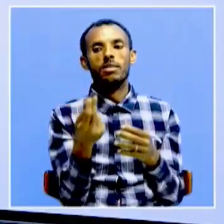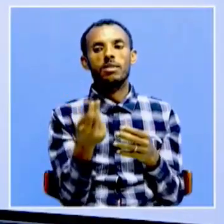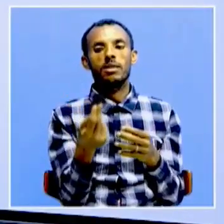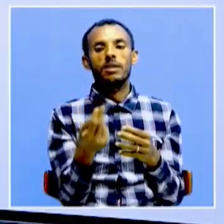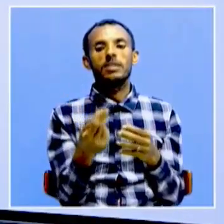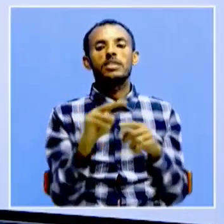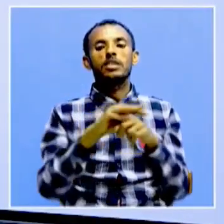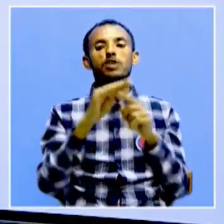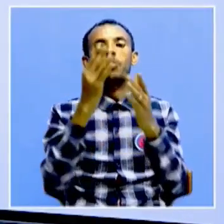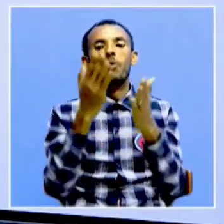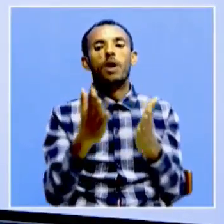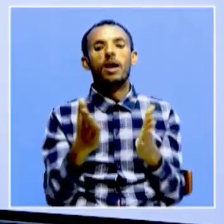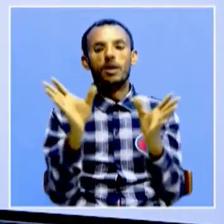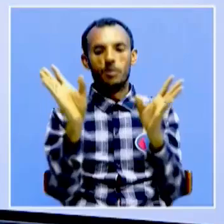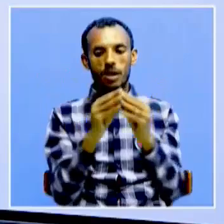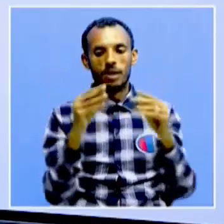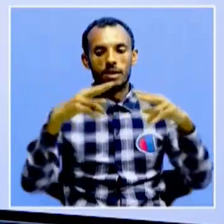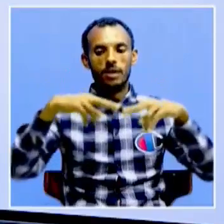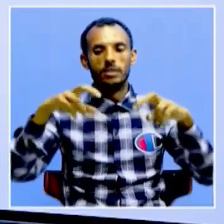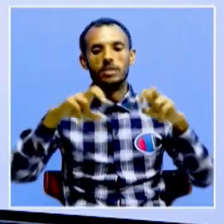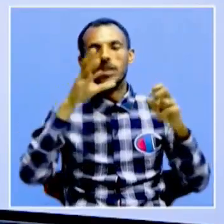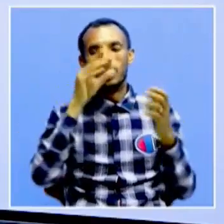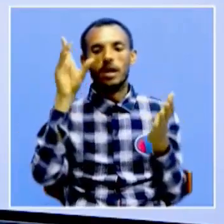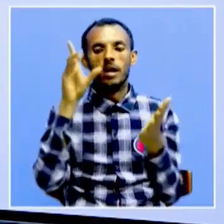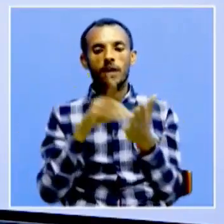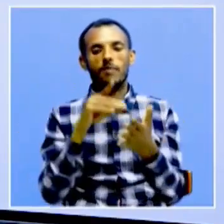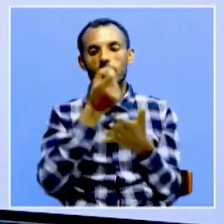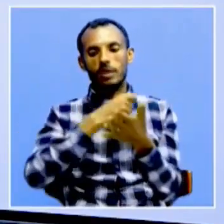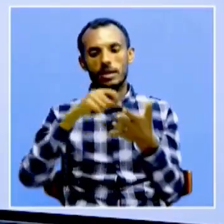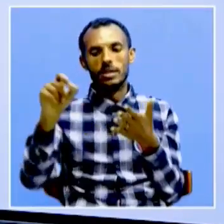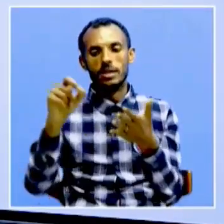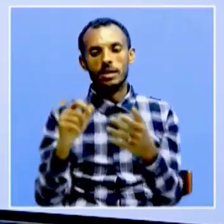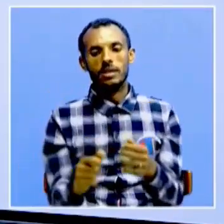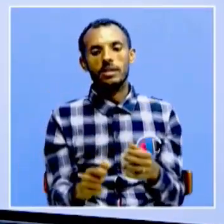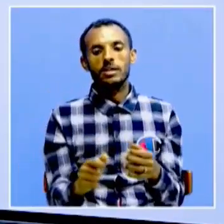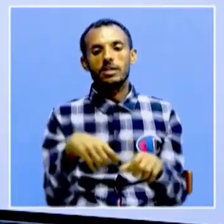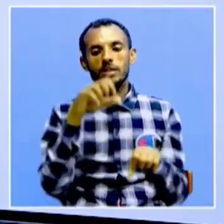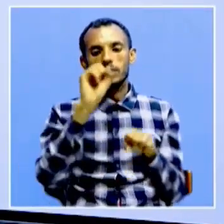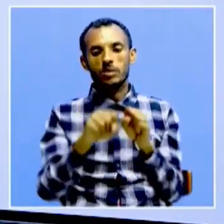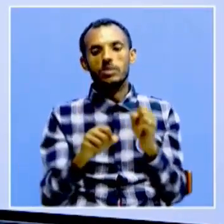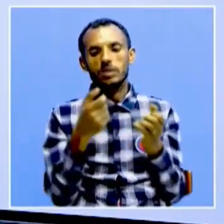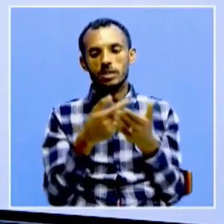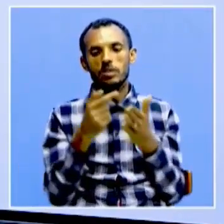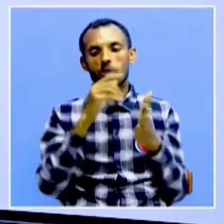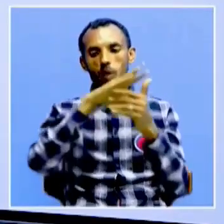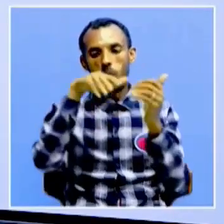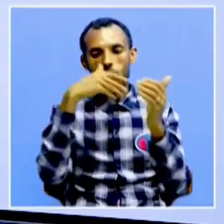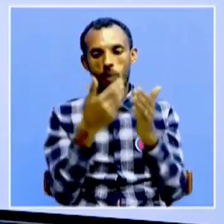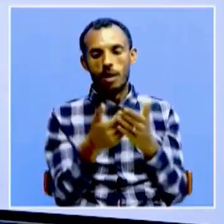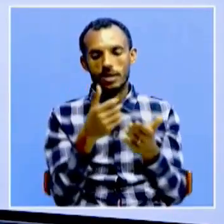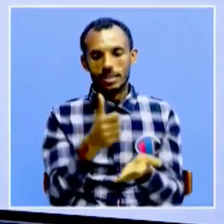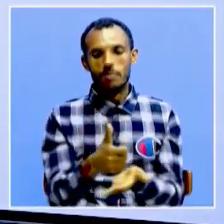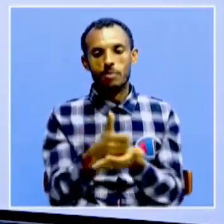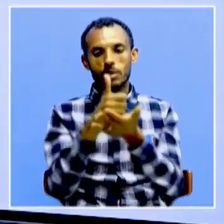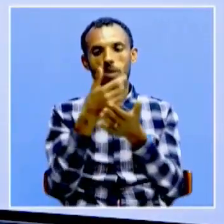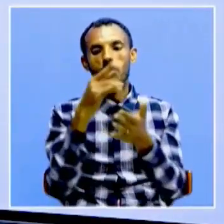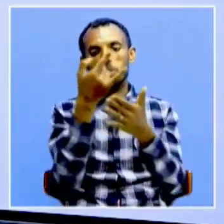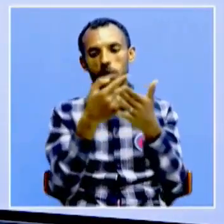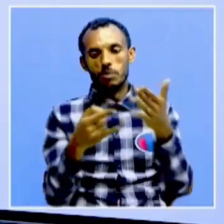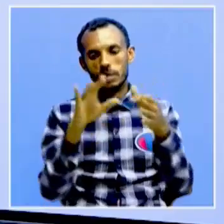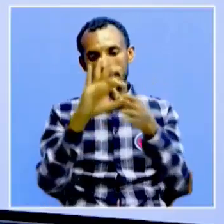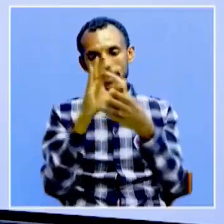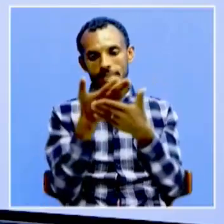the scholars that conduct research and review a literature. Yes? So, this is all what? Supporting details. They